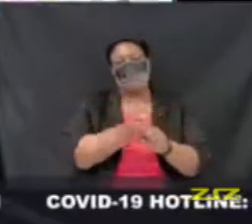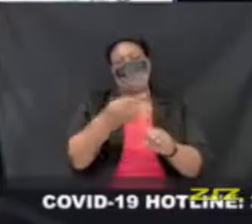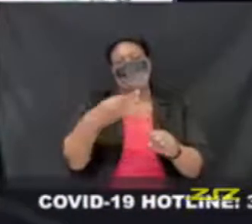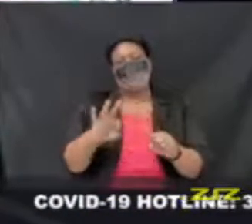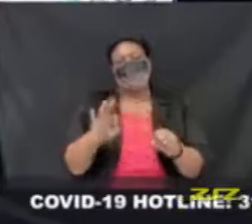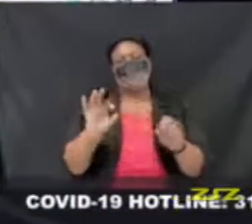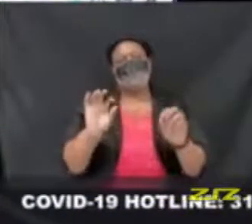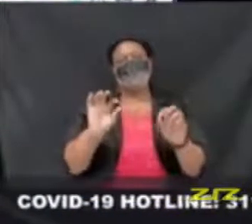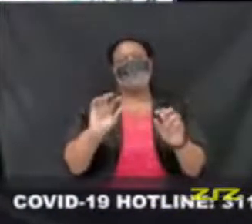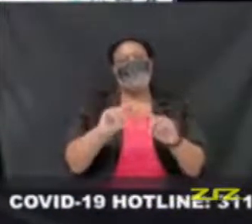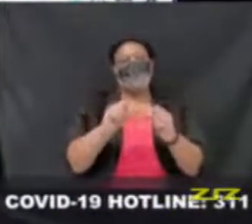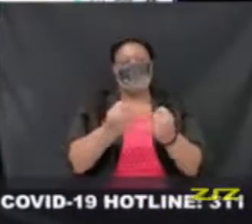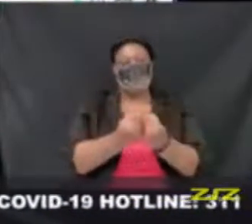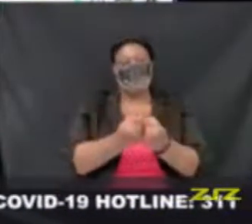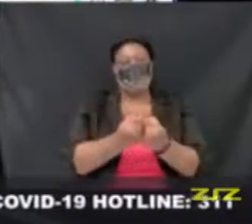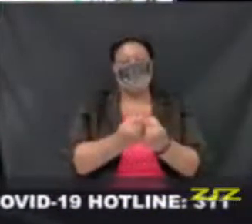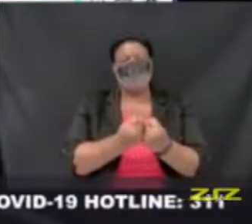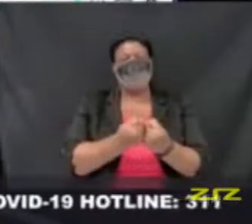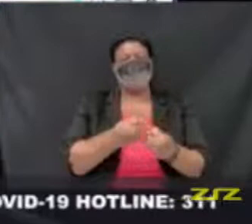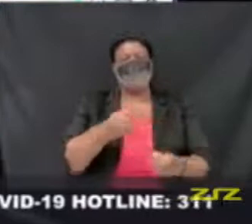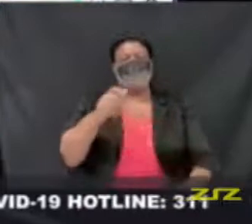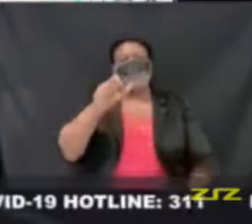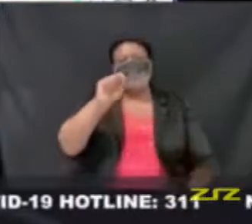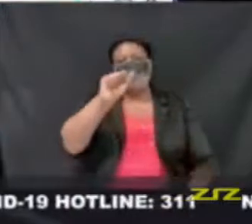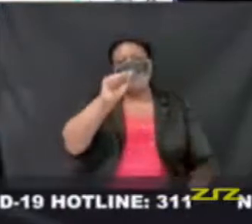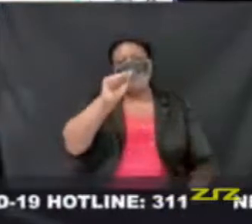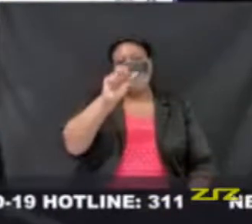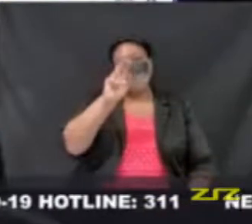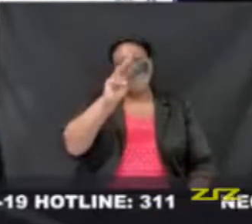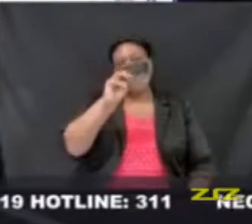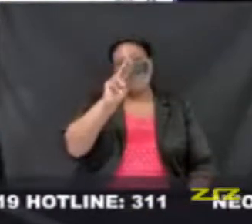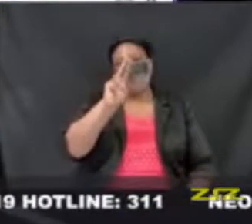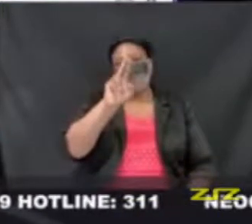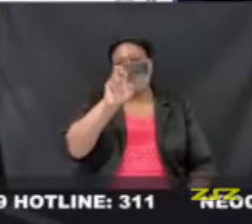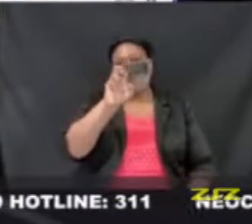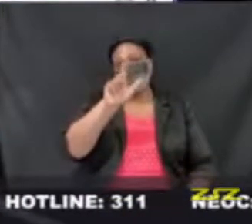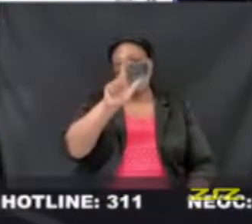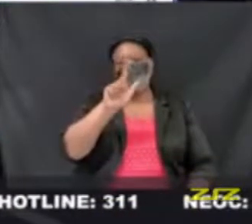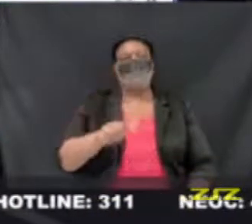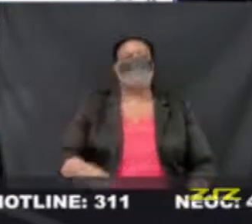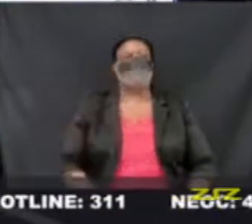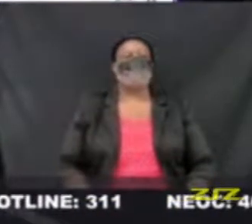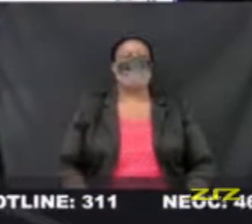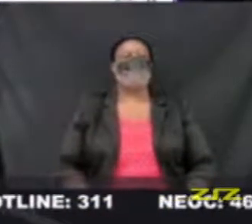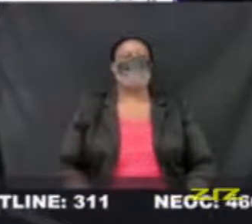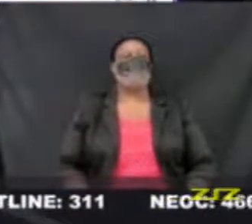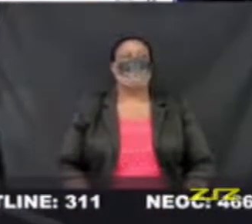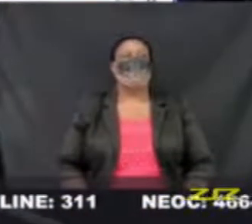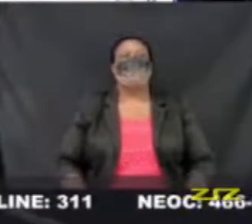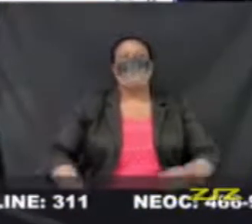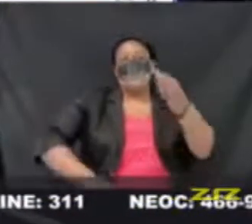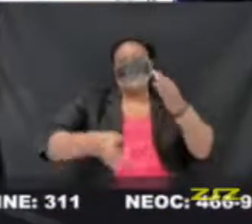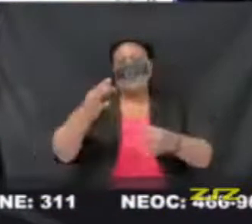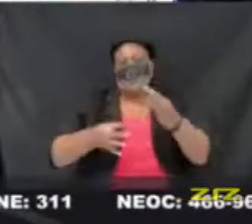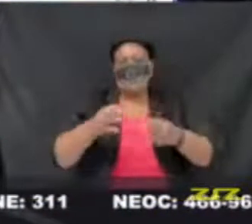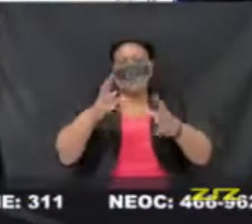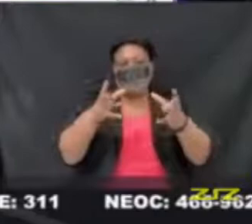Before the presentations are made, I wish to remind you, our viewers, to send your questions to the NEMA WhatsApp